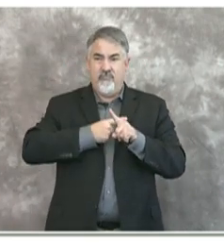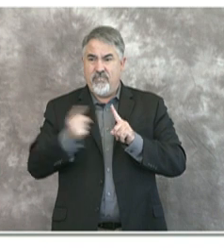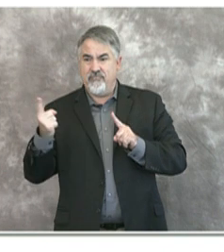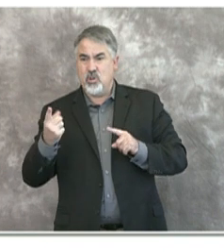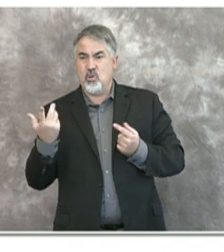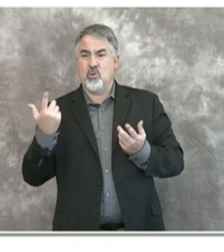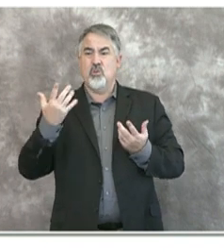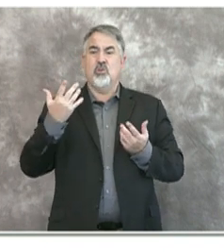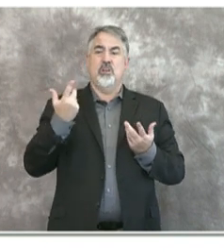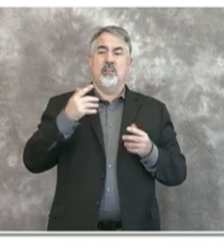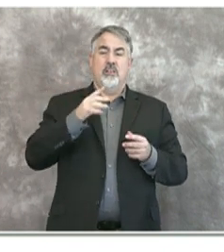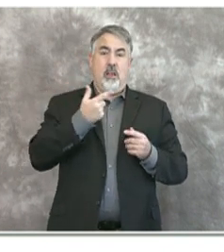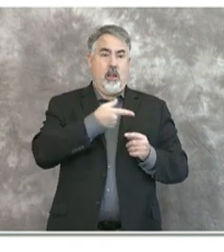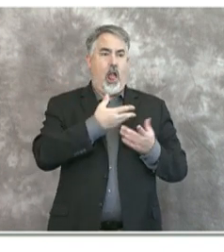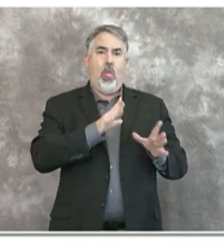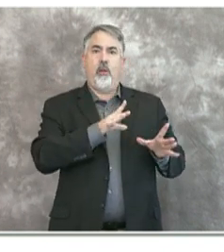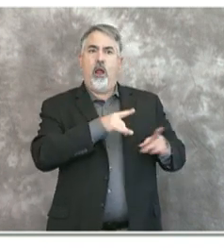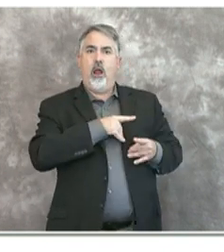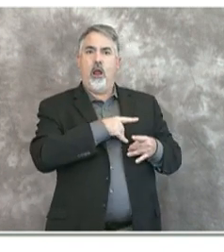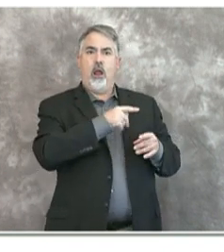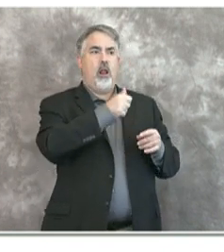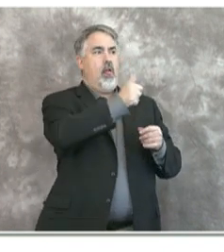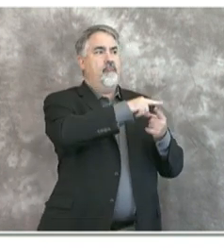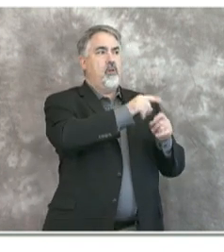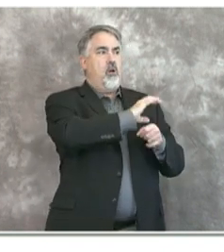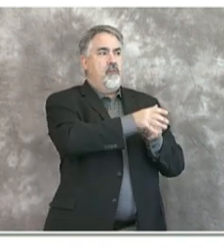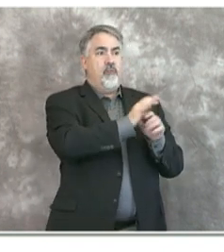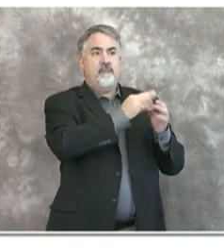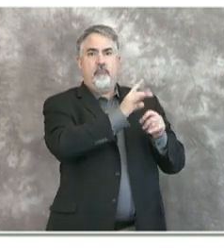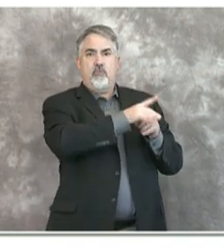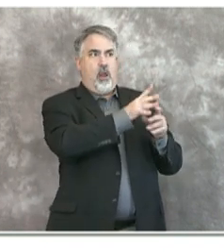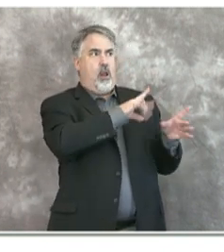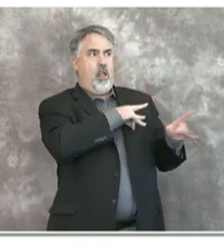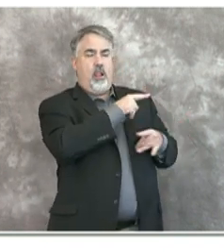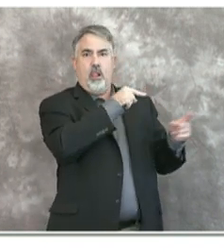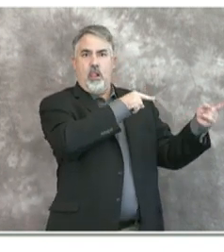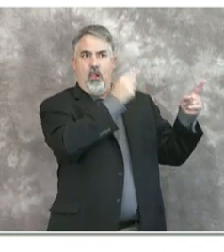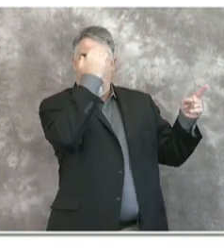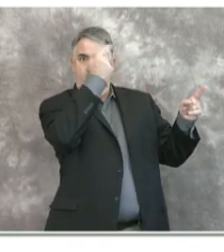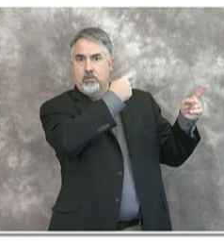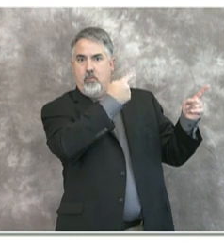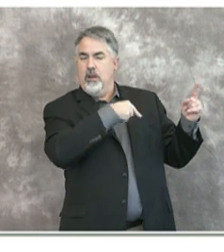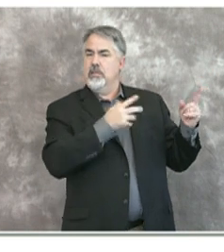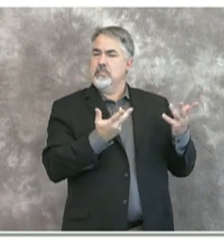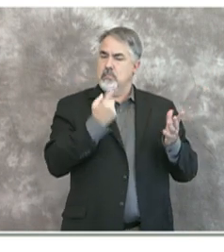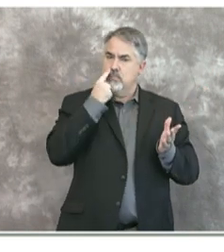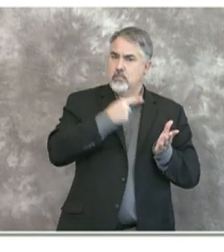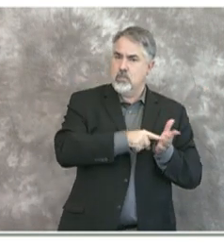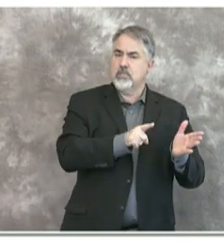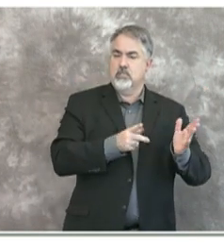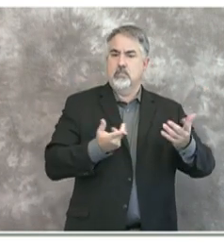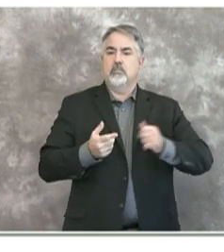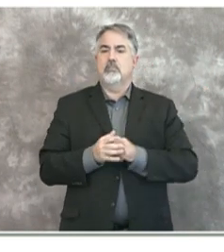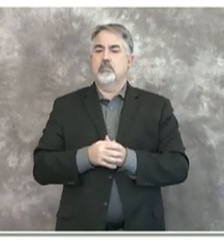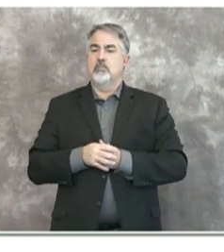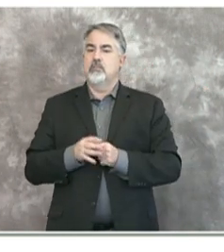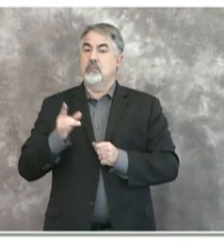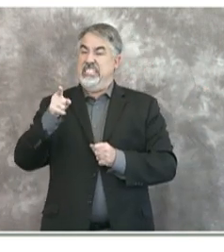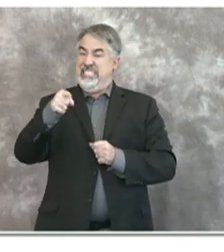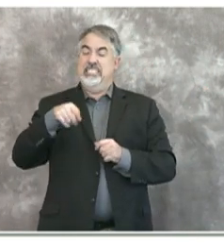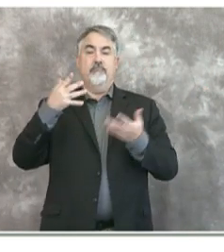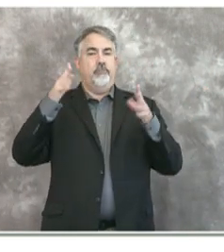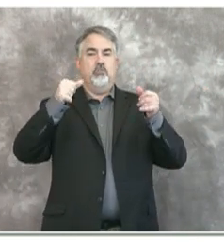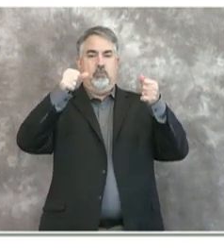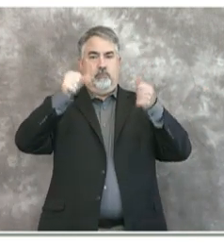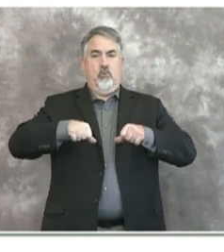positive. So essential businesses have already posted a plan. You need to continue in that same spirit, but we do need you to add in that you're